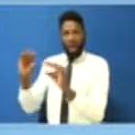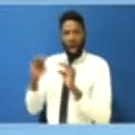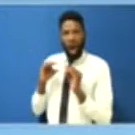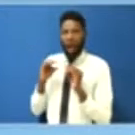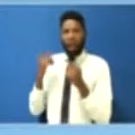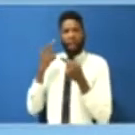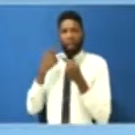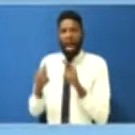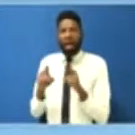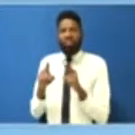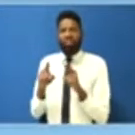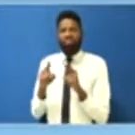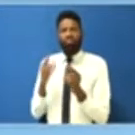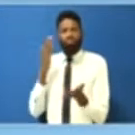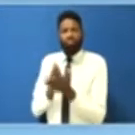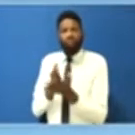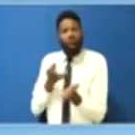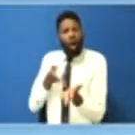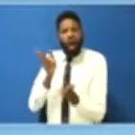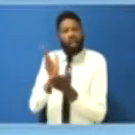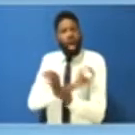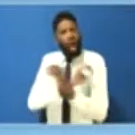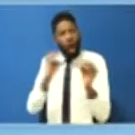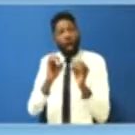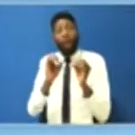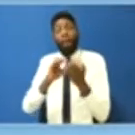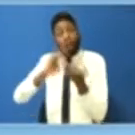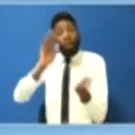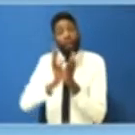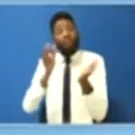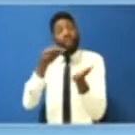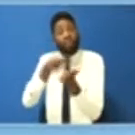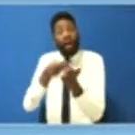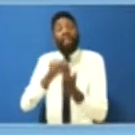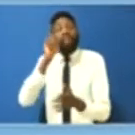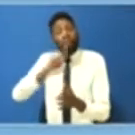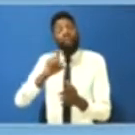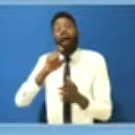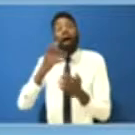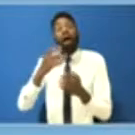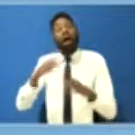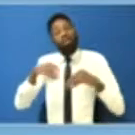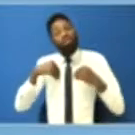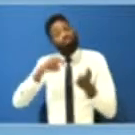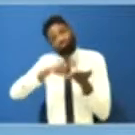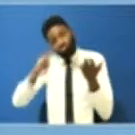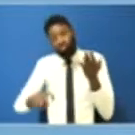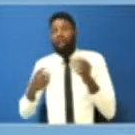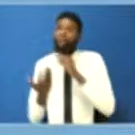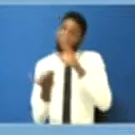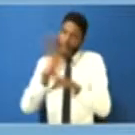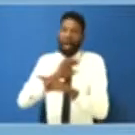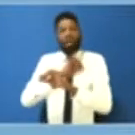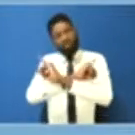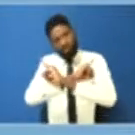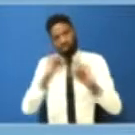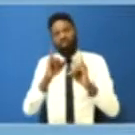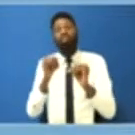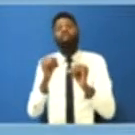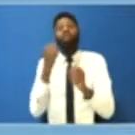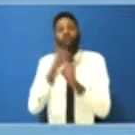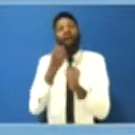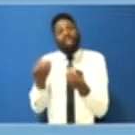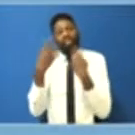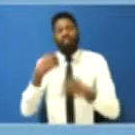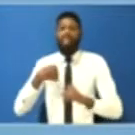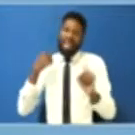public money then you take a bow and you come back for a fresh mandate ladies and gentlemen i've come for a fresh mandate i seek to be